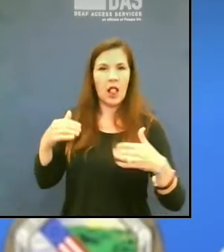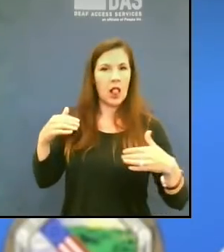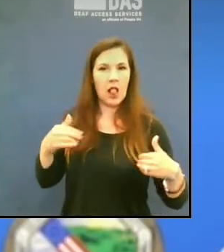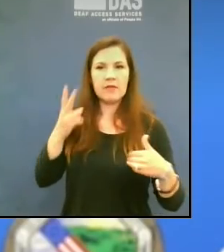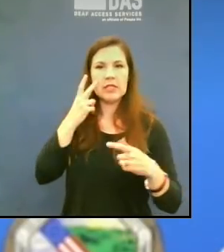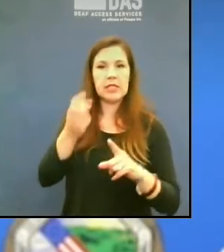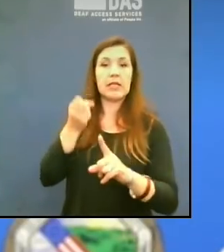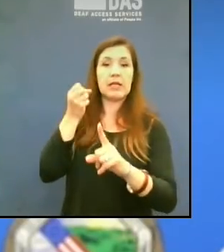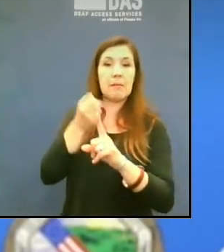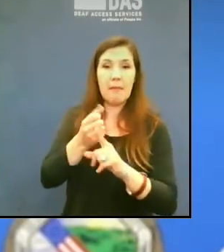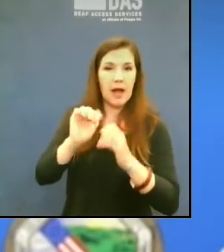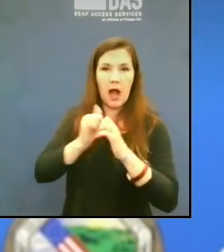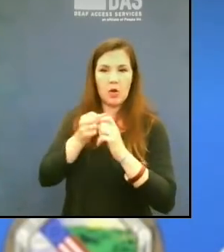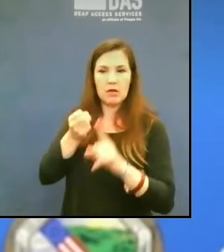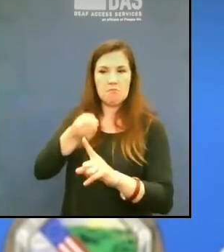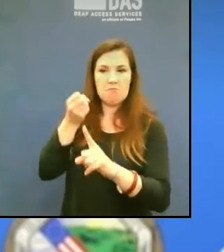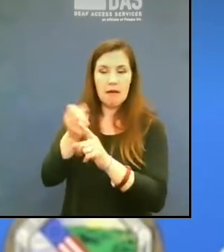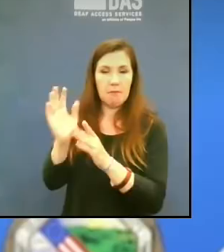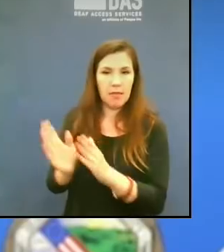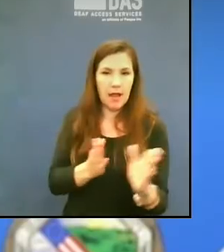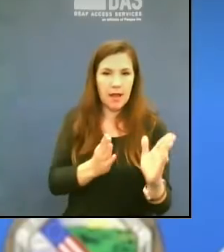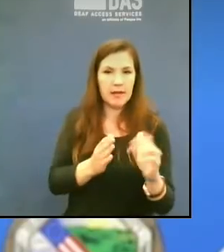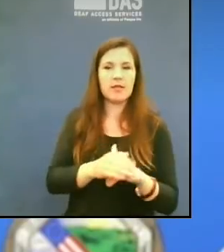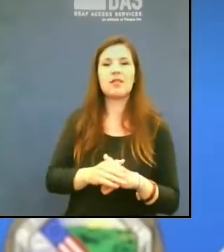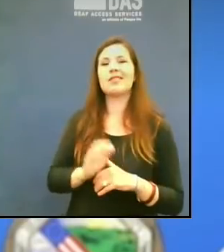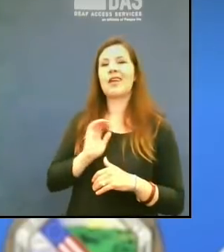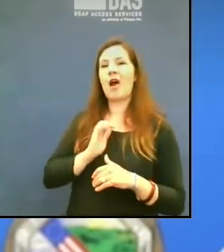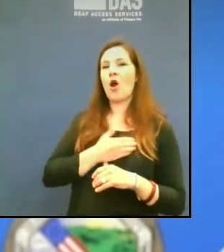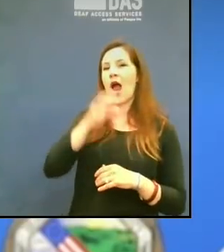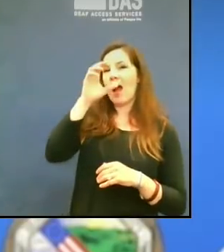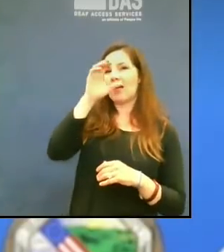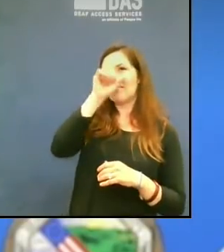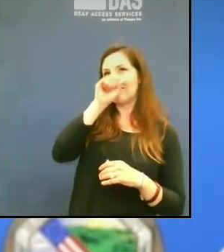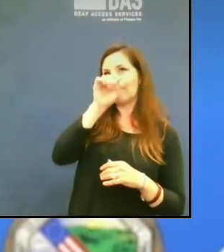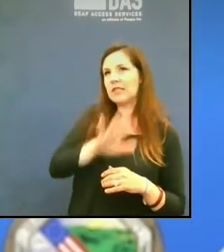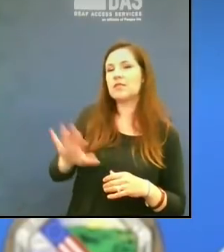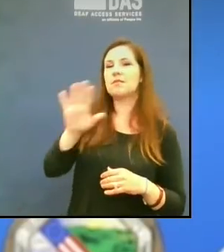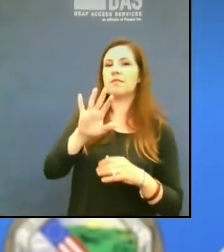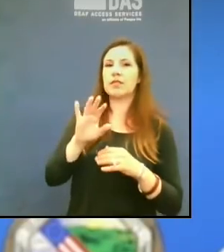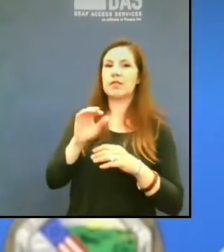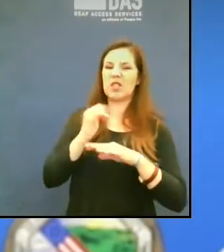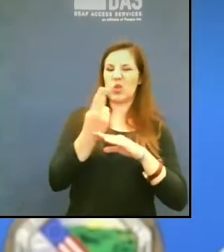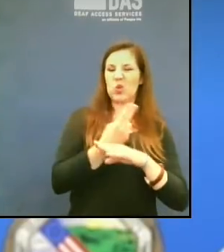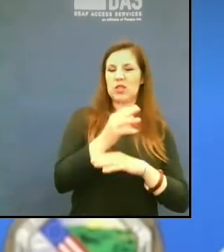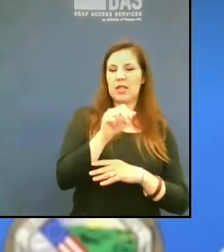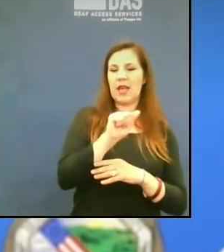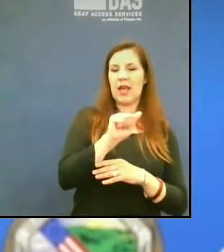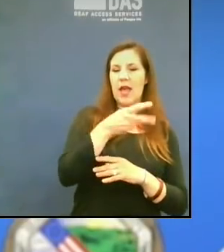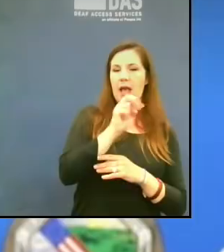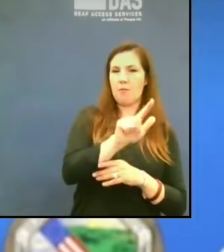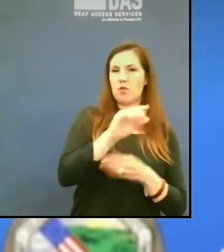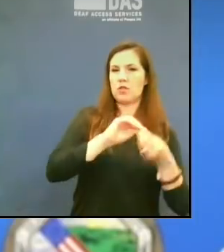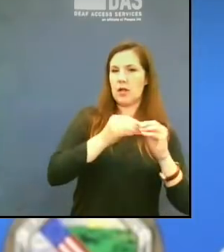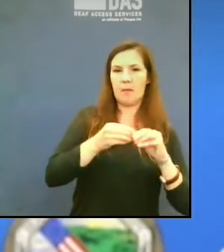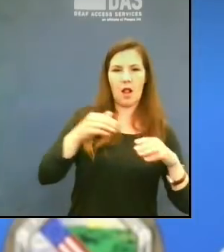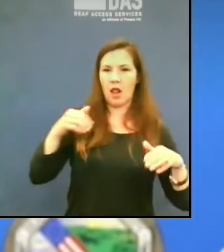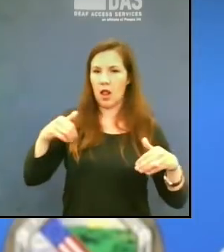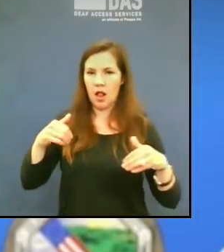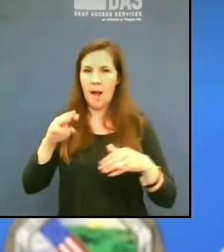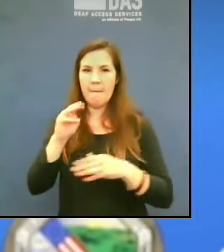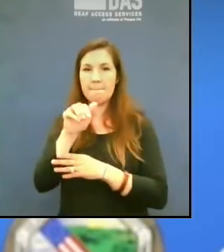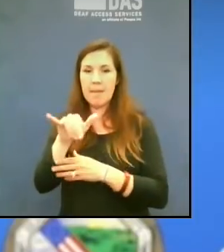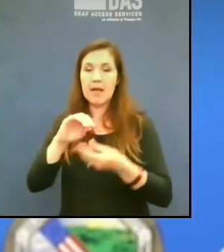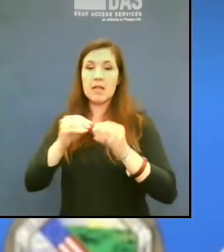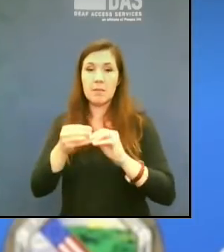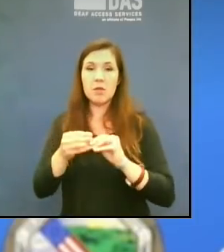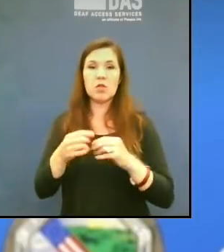has on the plan. We had estimates based on the April numbers. We had nothing on the May numbers. So we had a number of potential plans